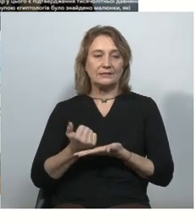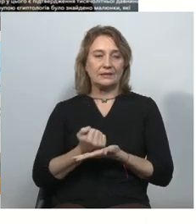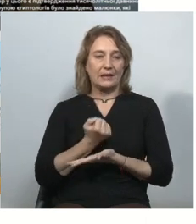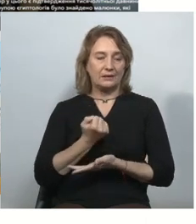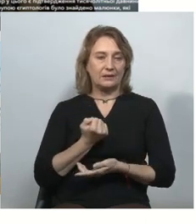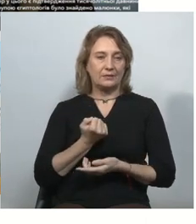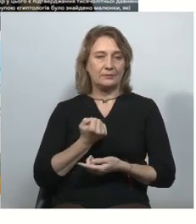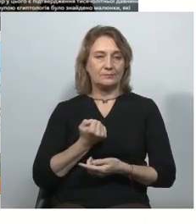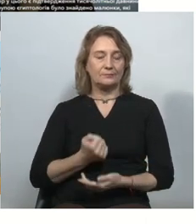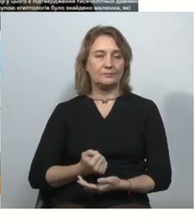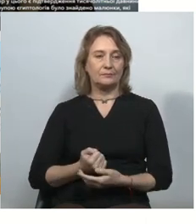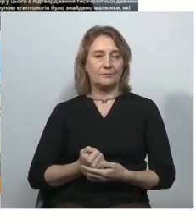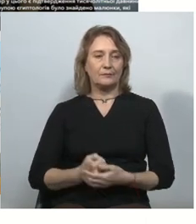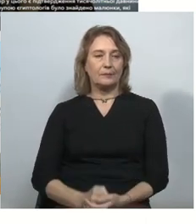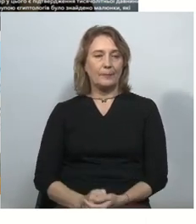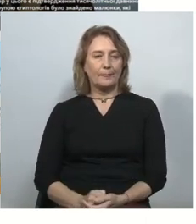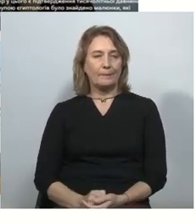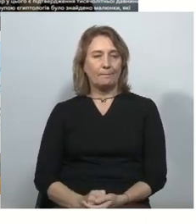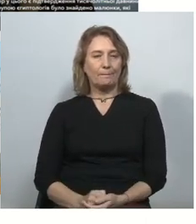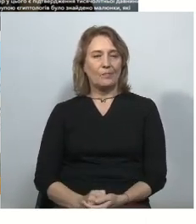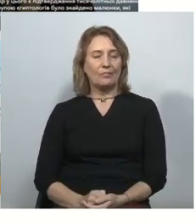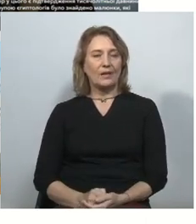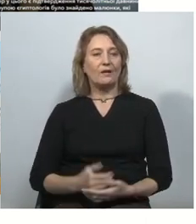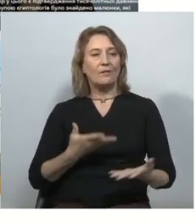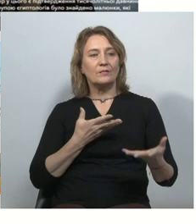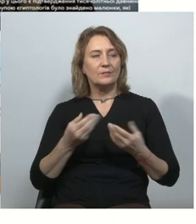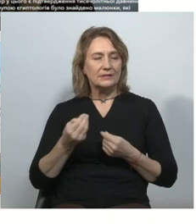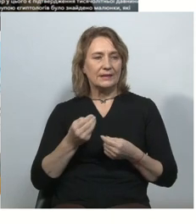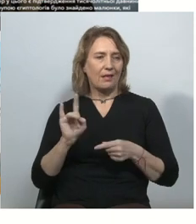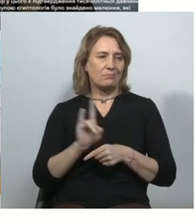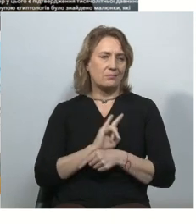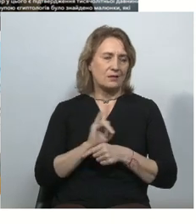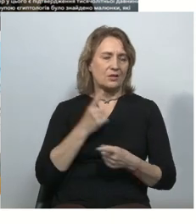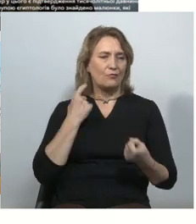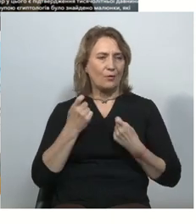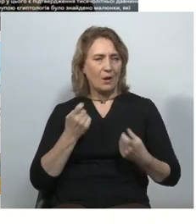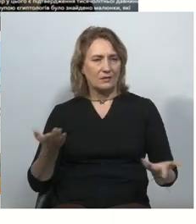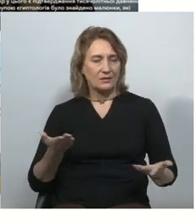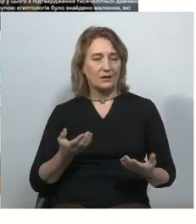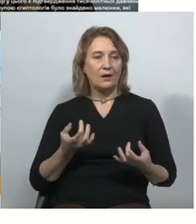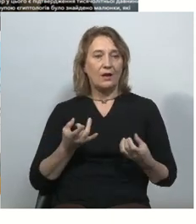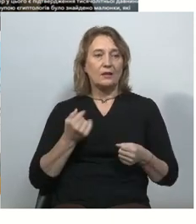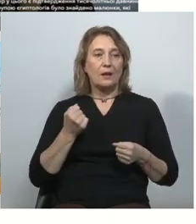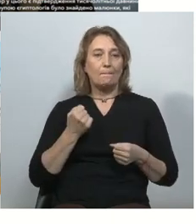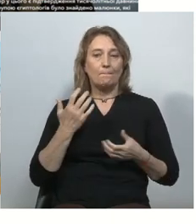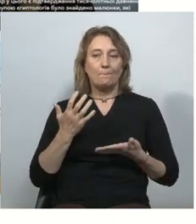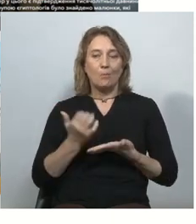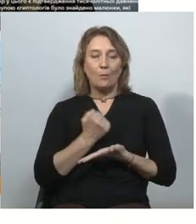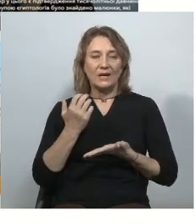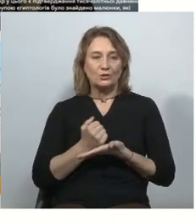People need to read a piece of news to find signs of disinformation, misinformation,